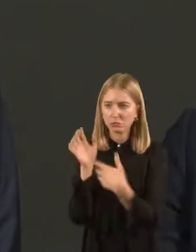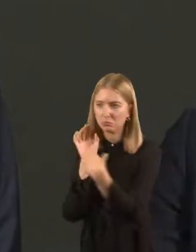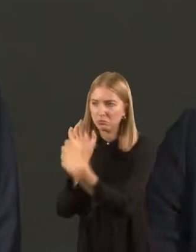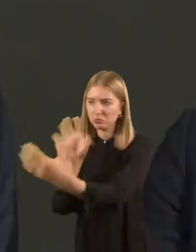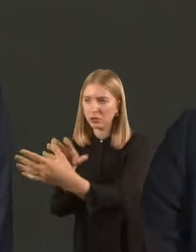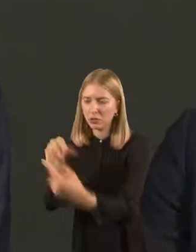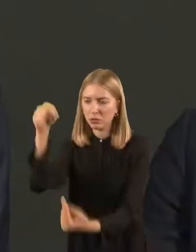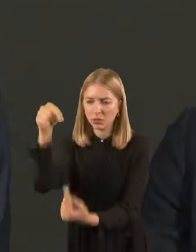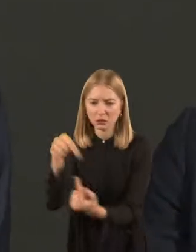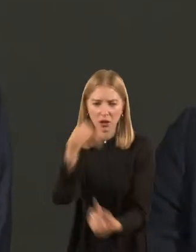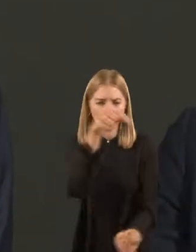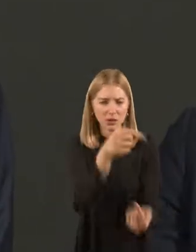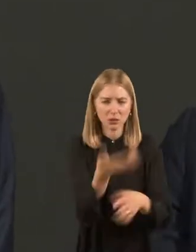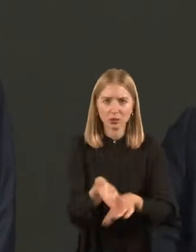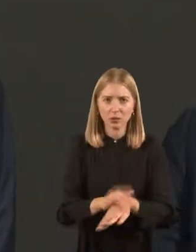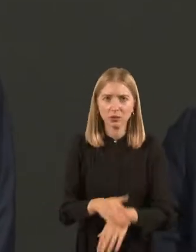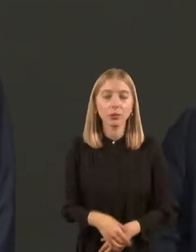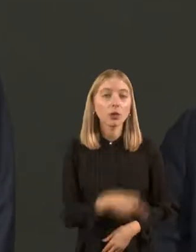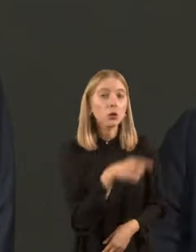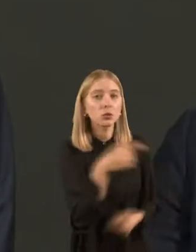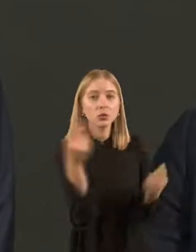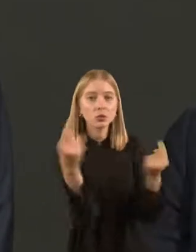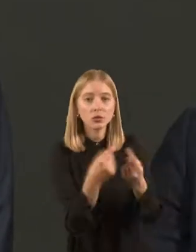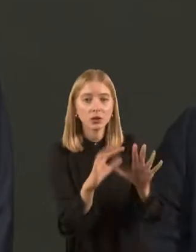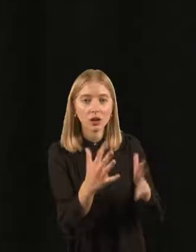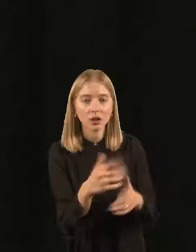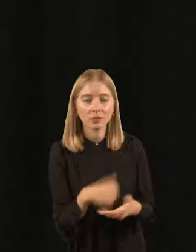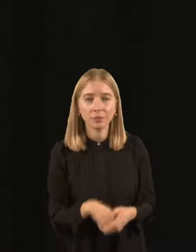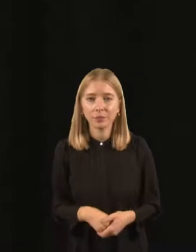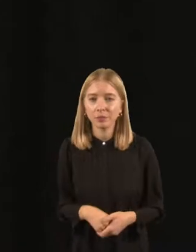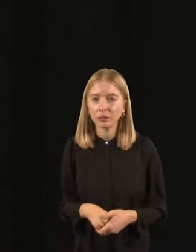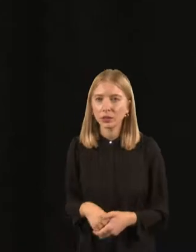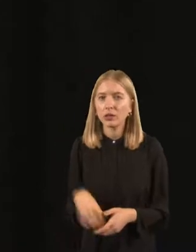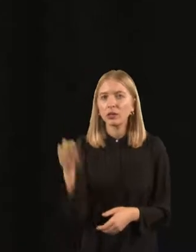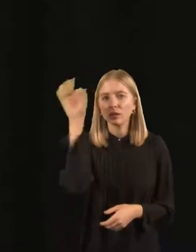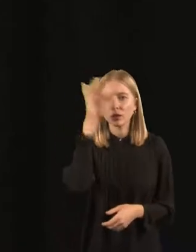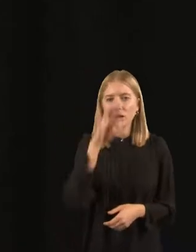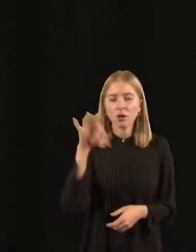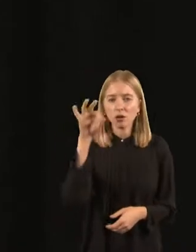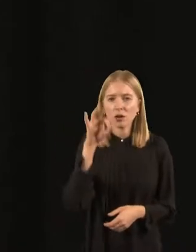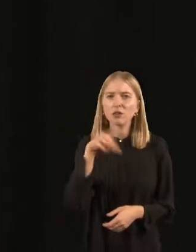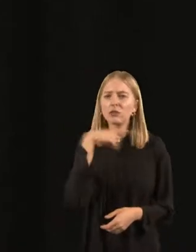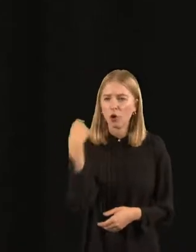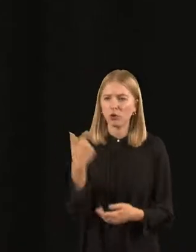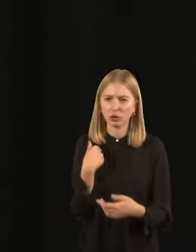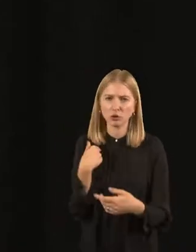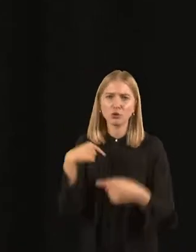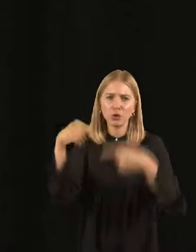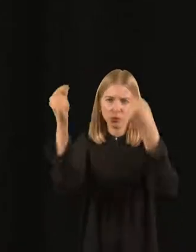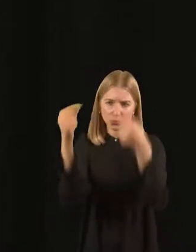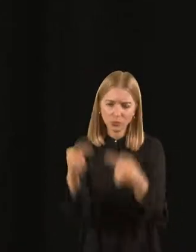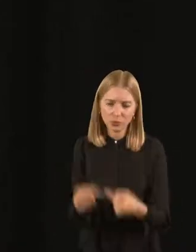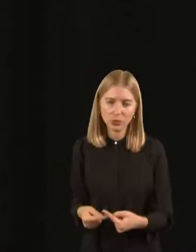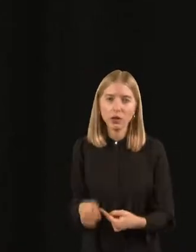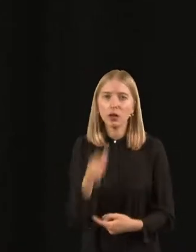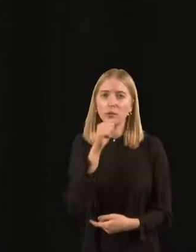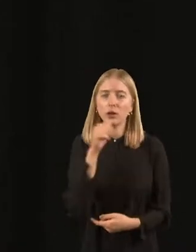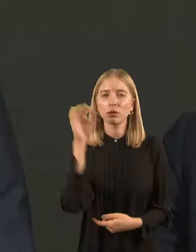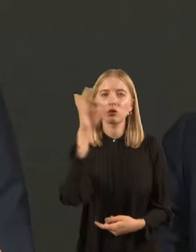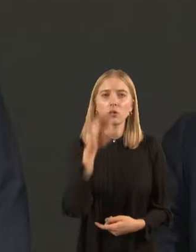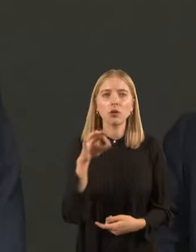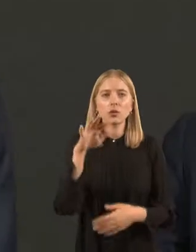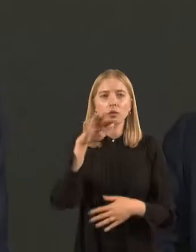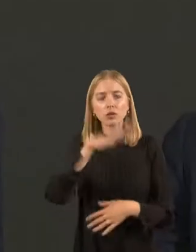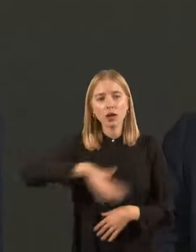bicycle routes and so on and so forth. So, which recommendations do you support? Well, yes, I support